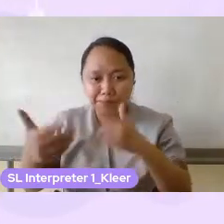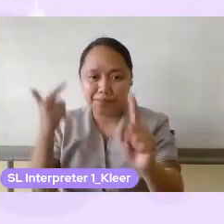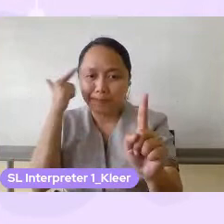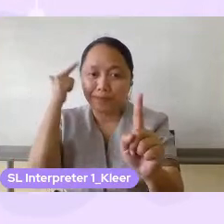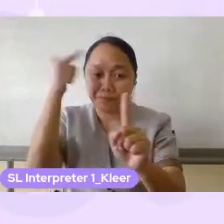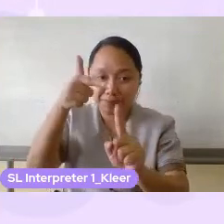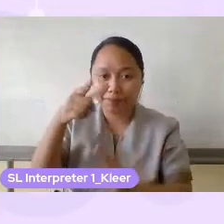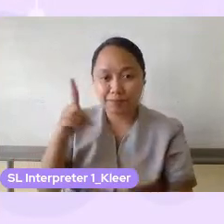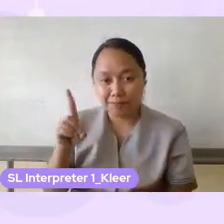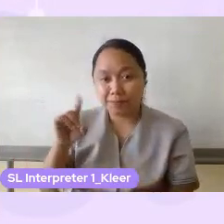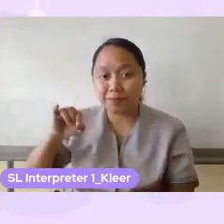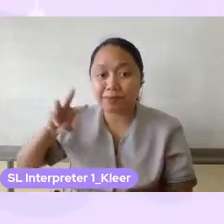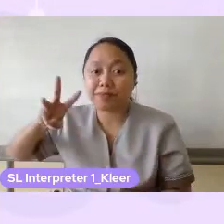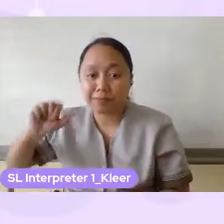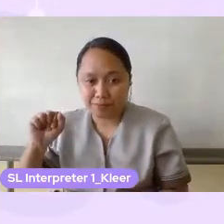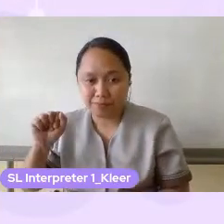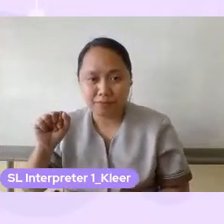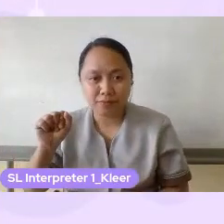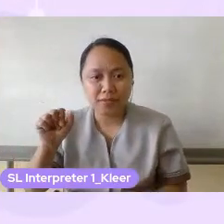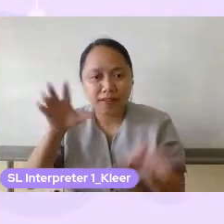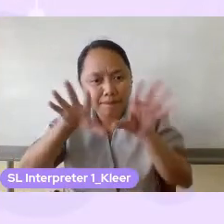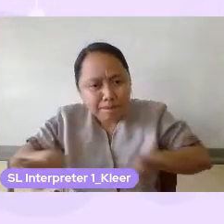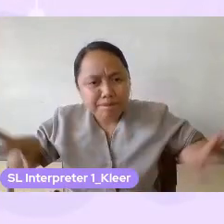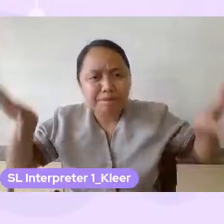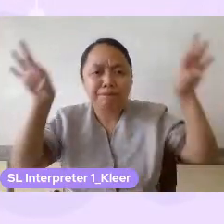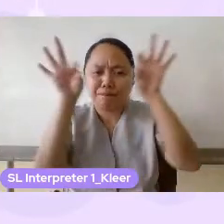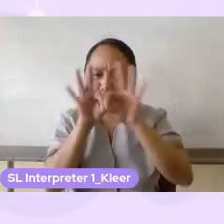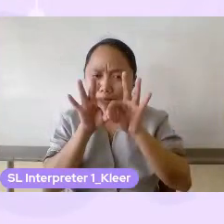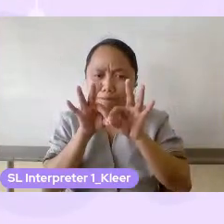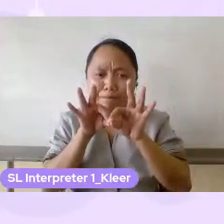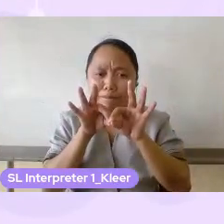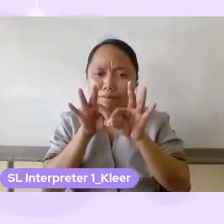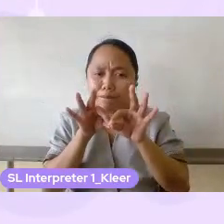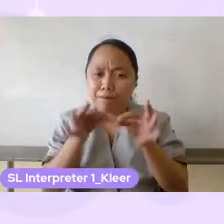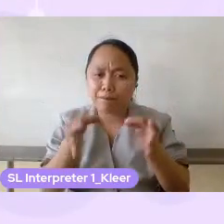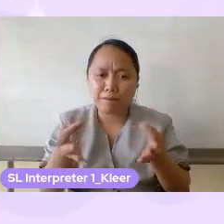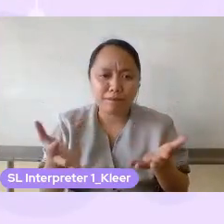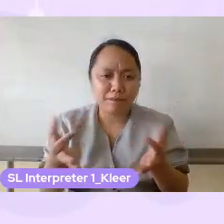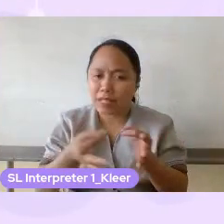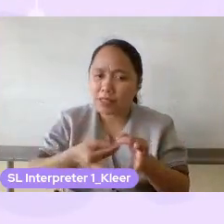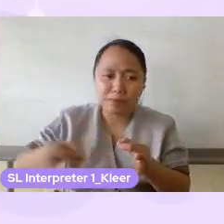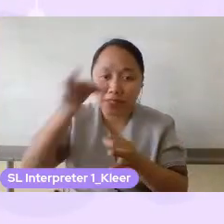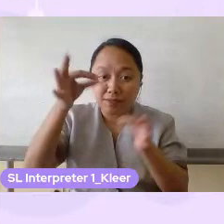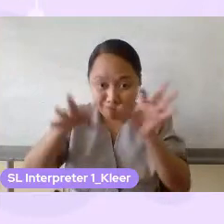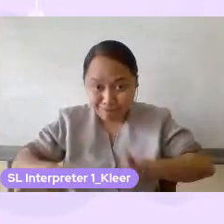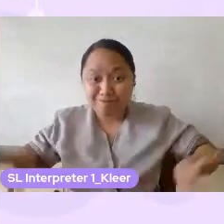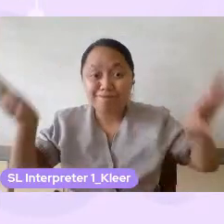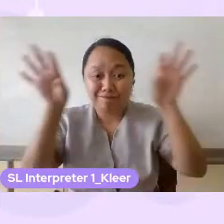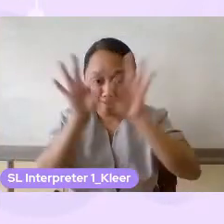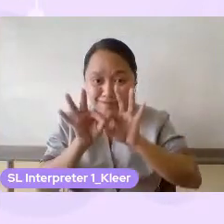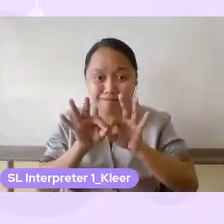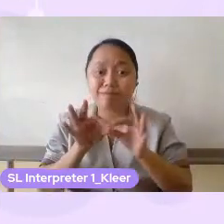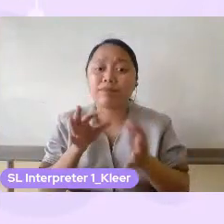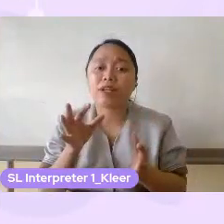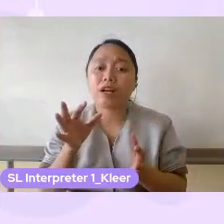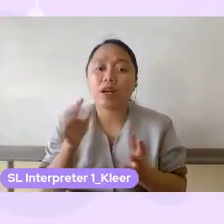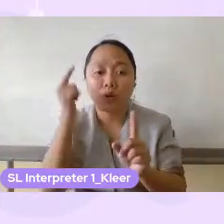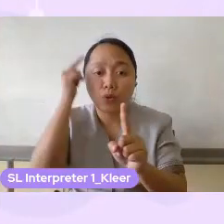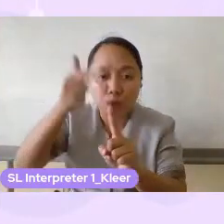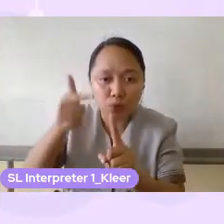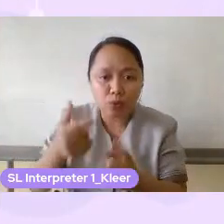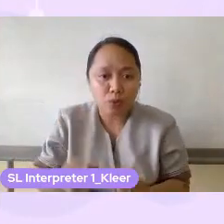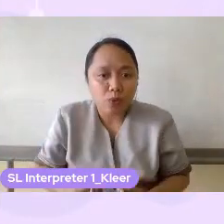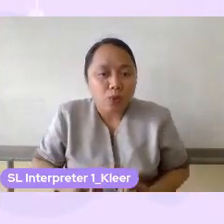ang pinaka-spirit ng DIWA is really to make sure that ang ating sinasabi ay talagang